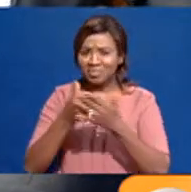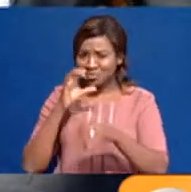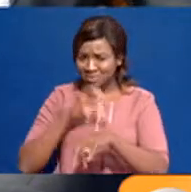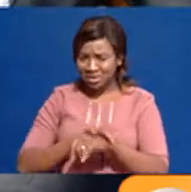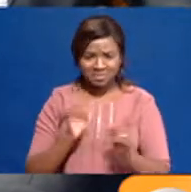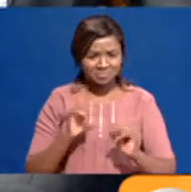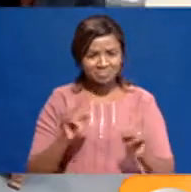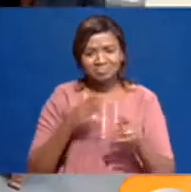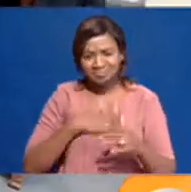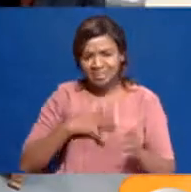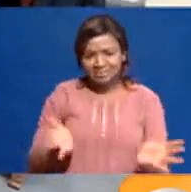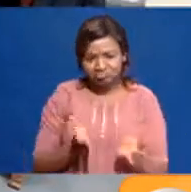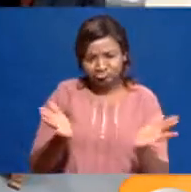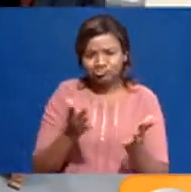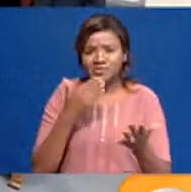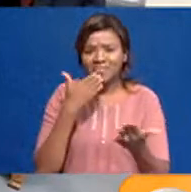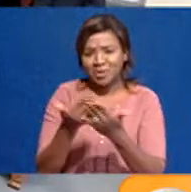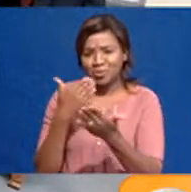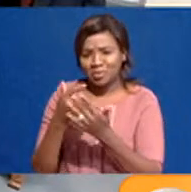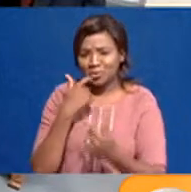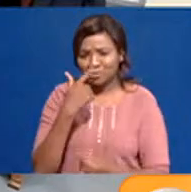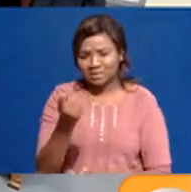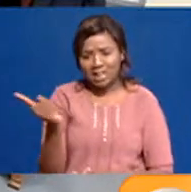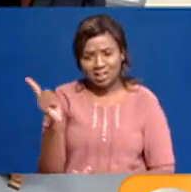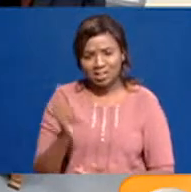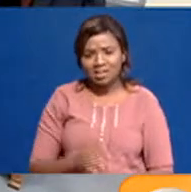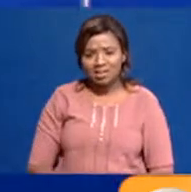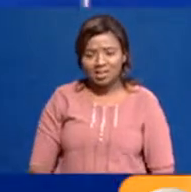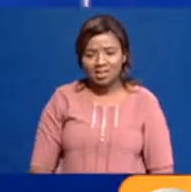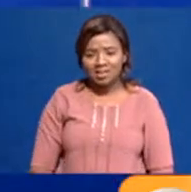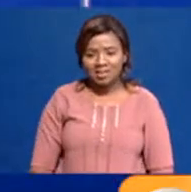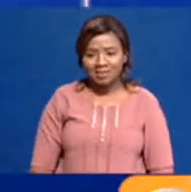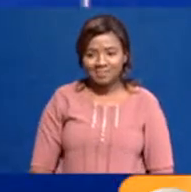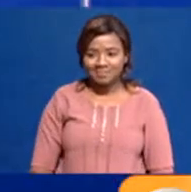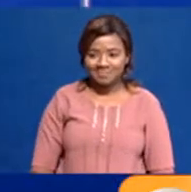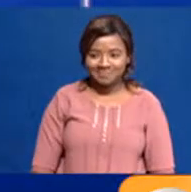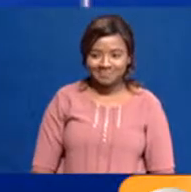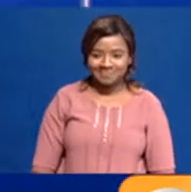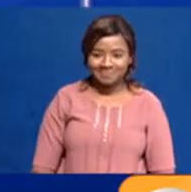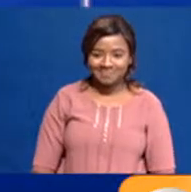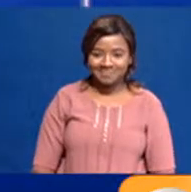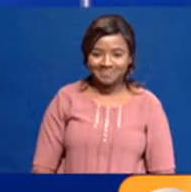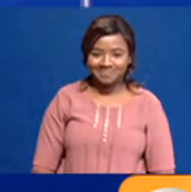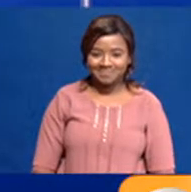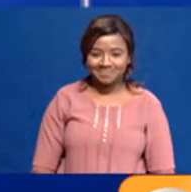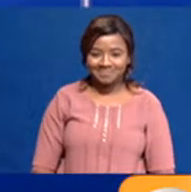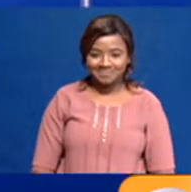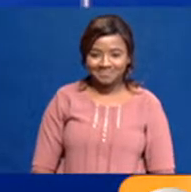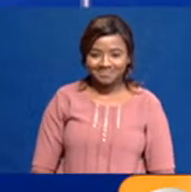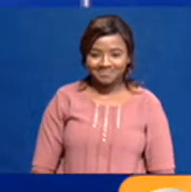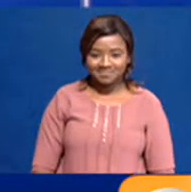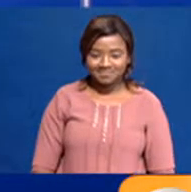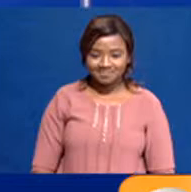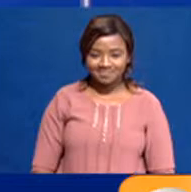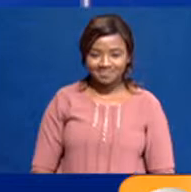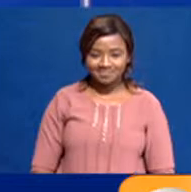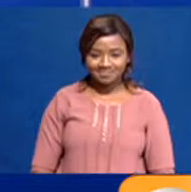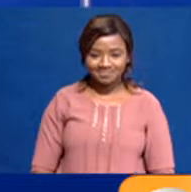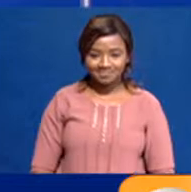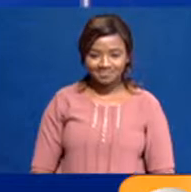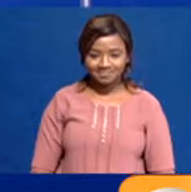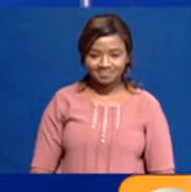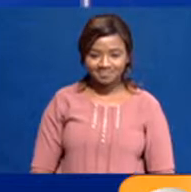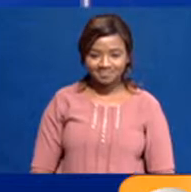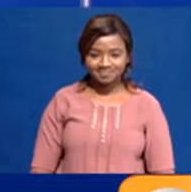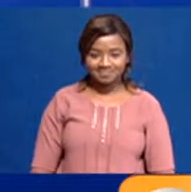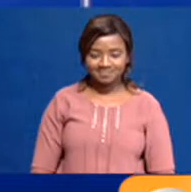Good point. Kiplimo Timothy says, these elders have a perfect blueprint of how to find solutions to what is ailing our country.